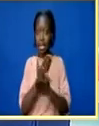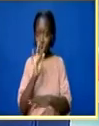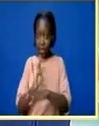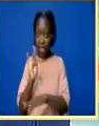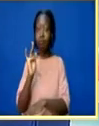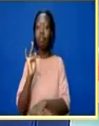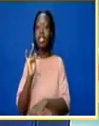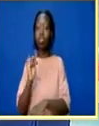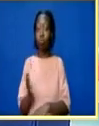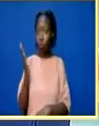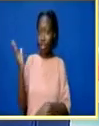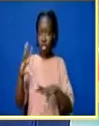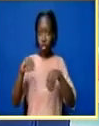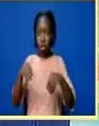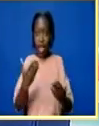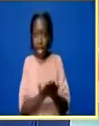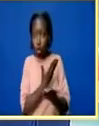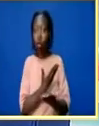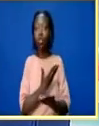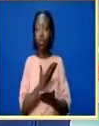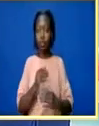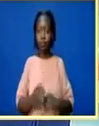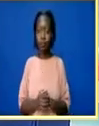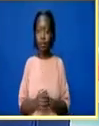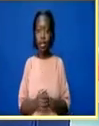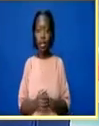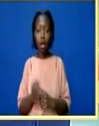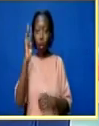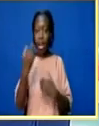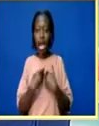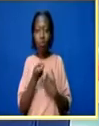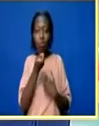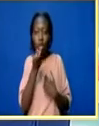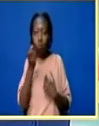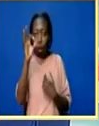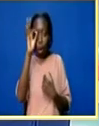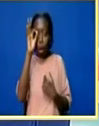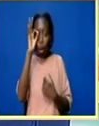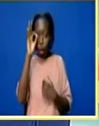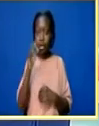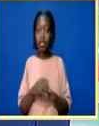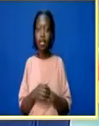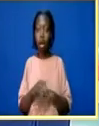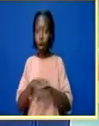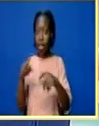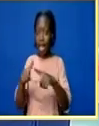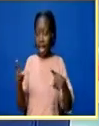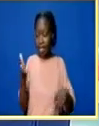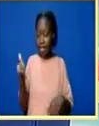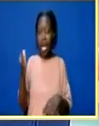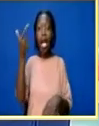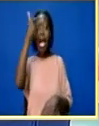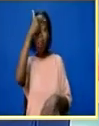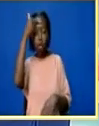effects of this soil erosion, we find there will be tiny holes on the ground because the hole, the water